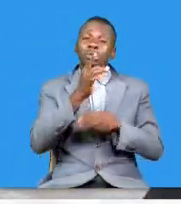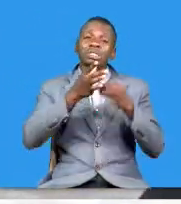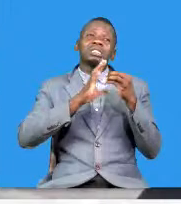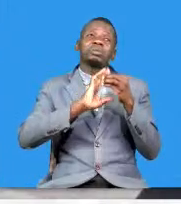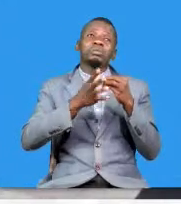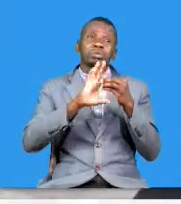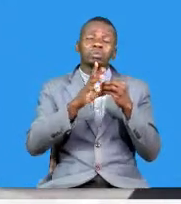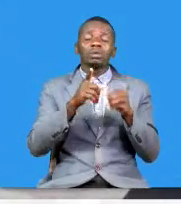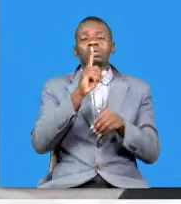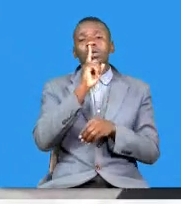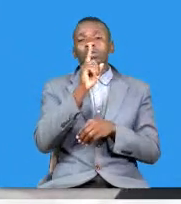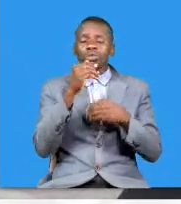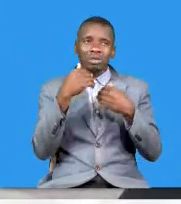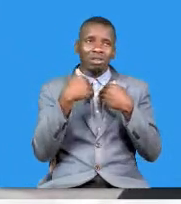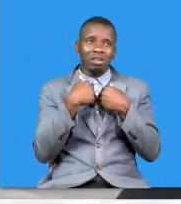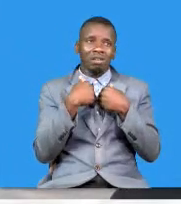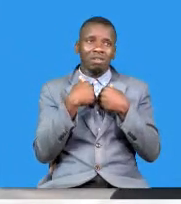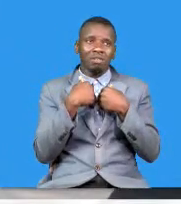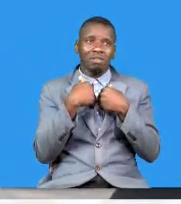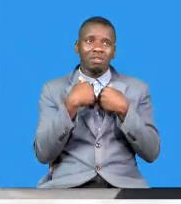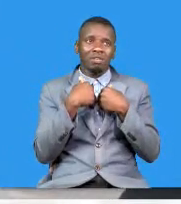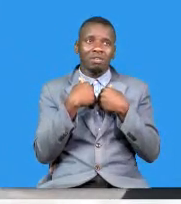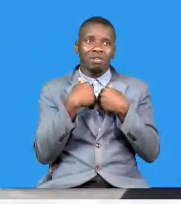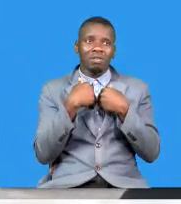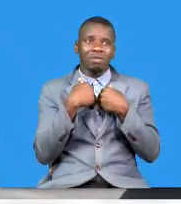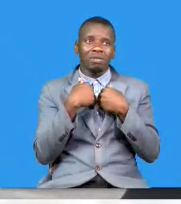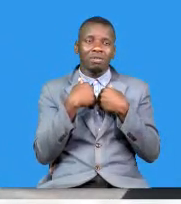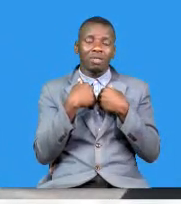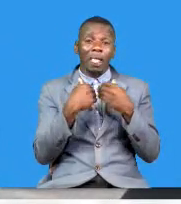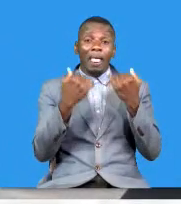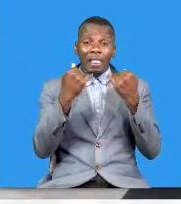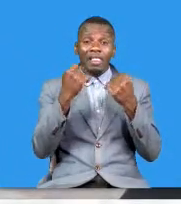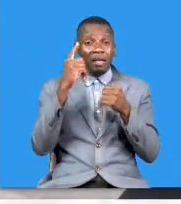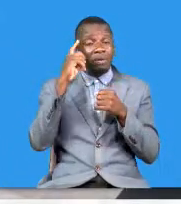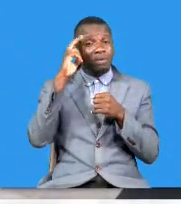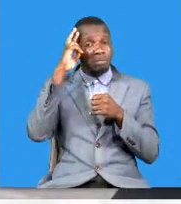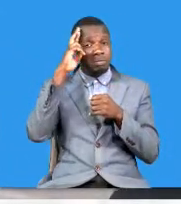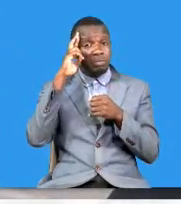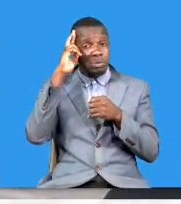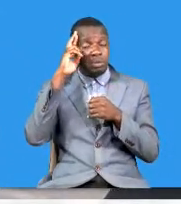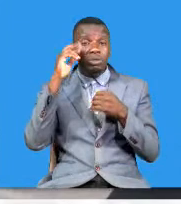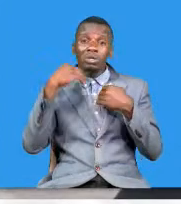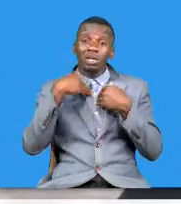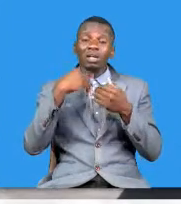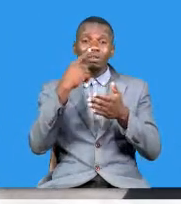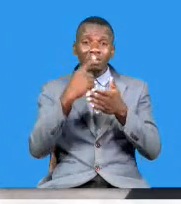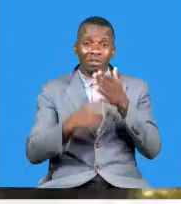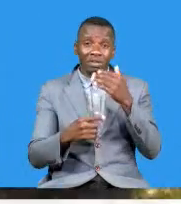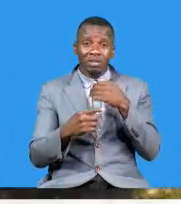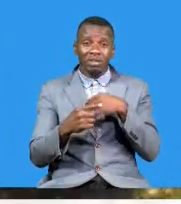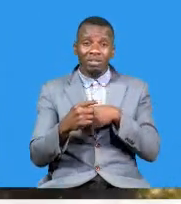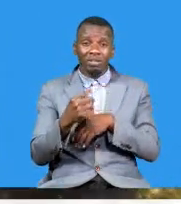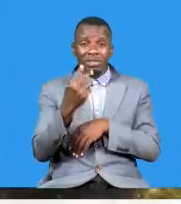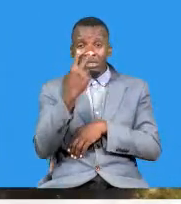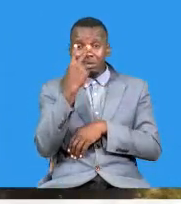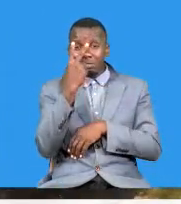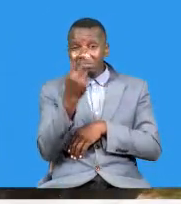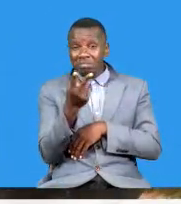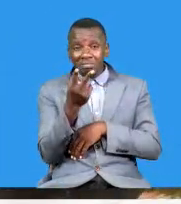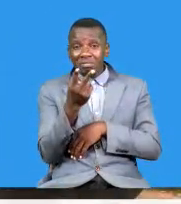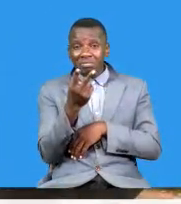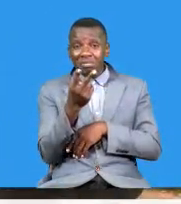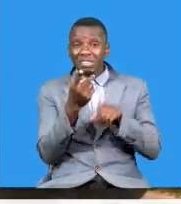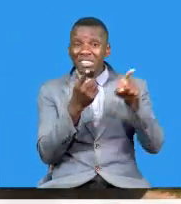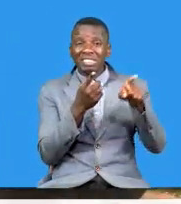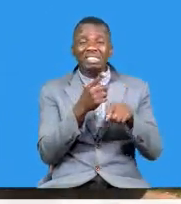kunayatigwera, in the sense or the reason that of lately the management of the dam